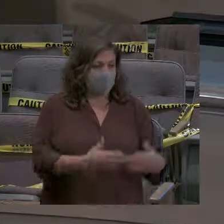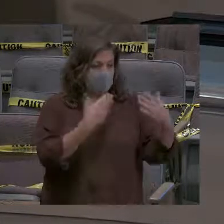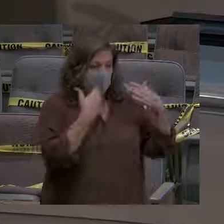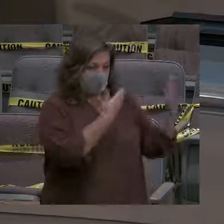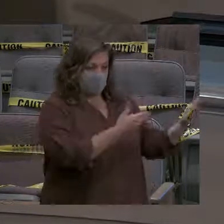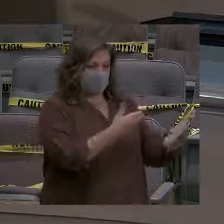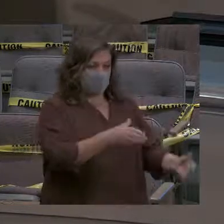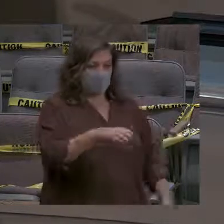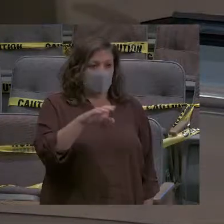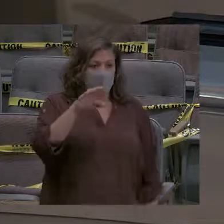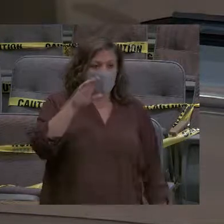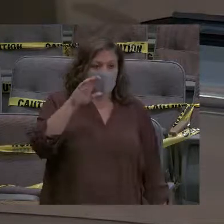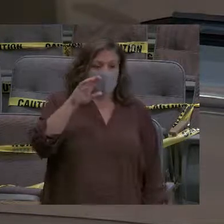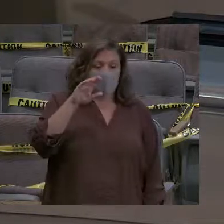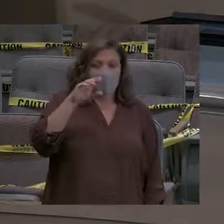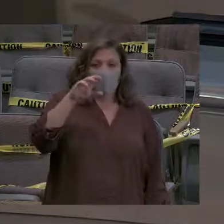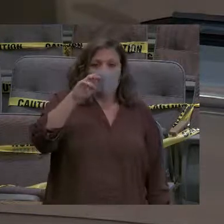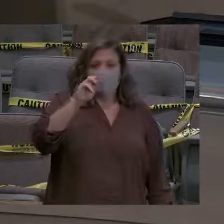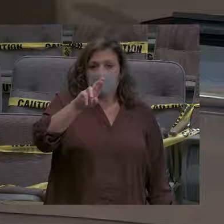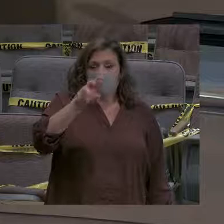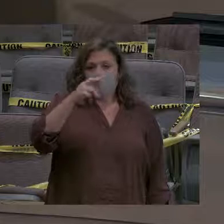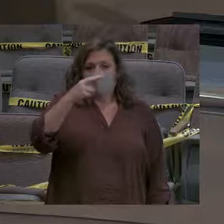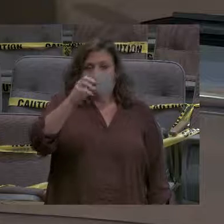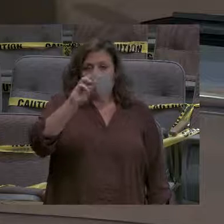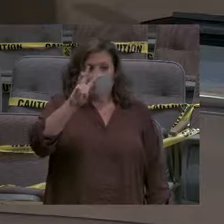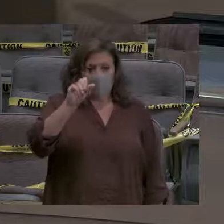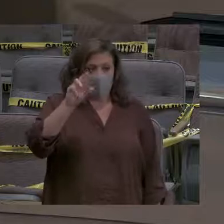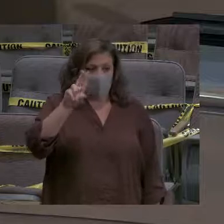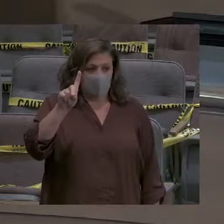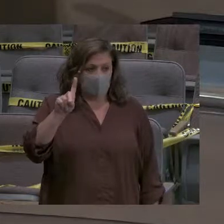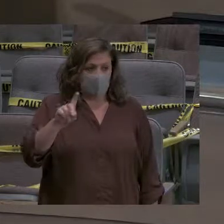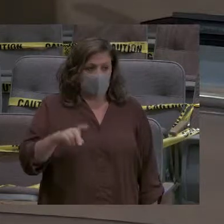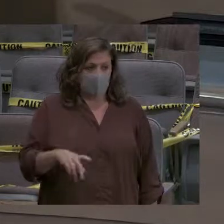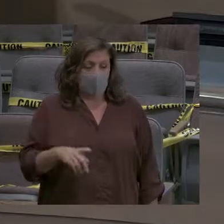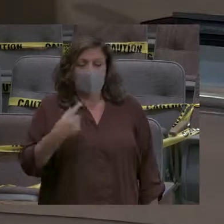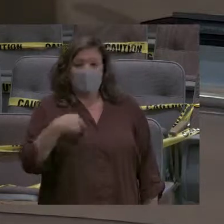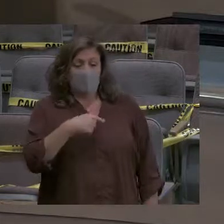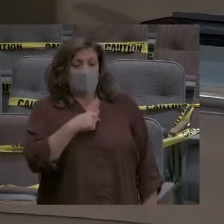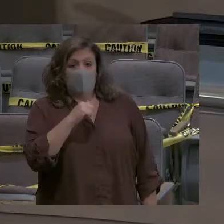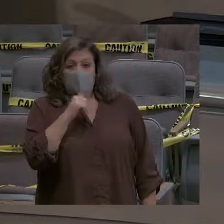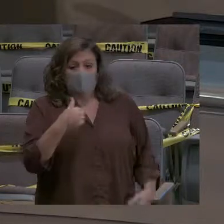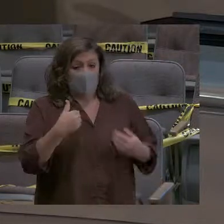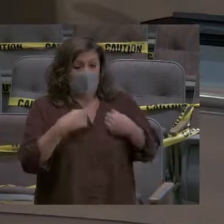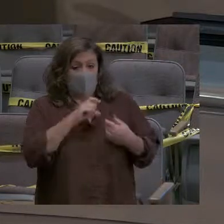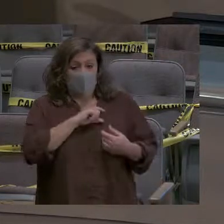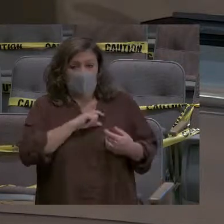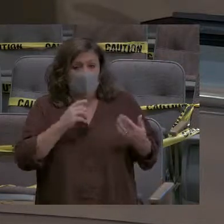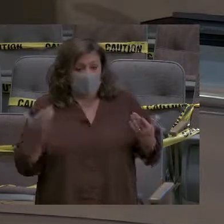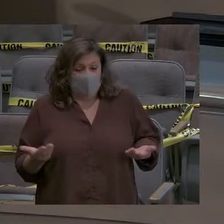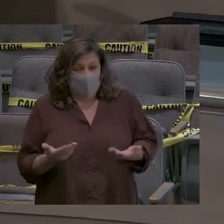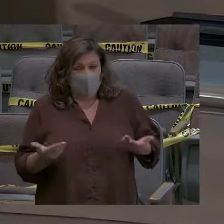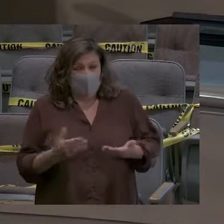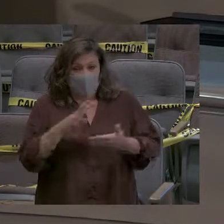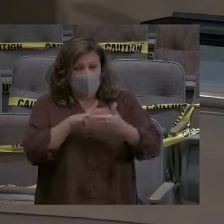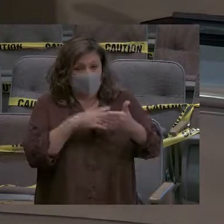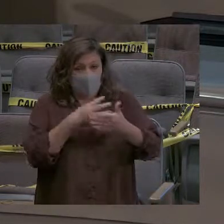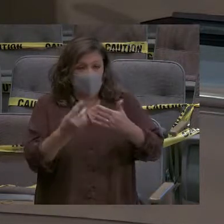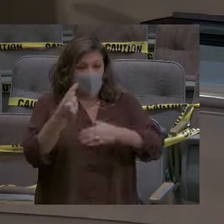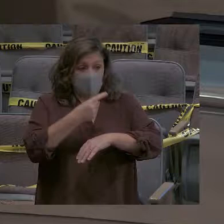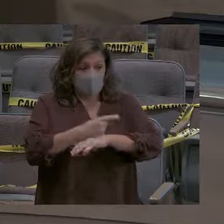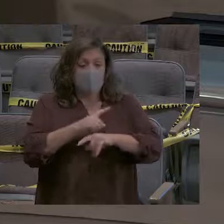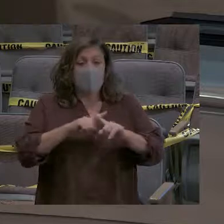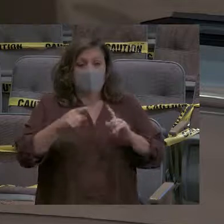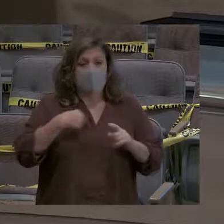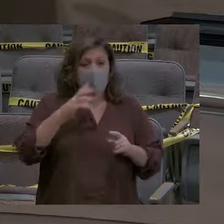Thank you, Mayor Pro Tem Howard. We do not have law enforcement scheduled today, but certainly will pass your